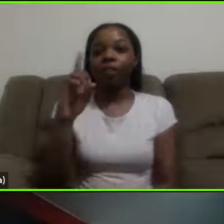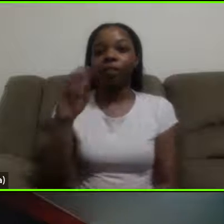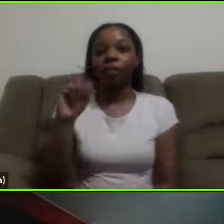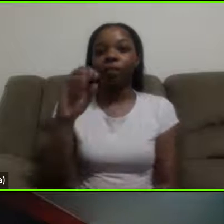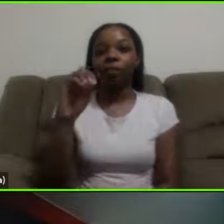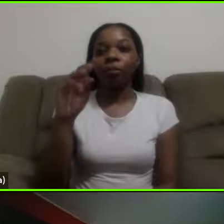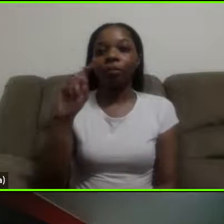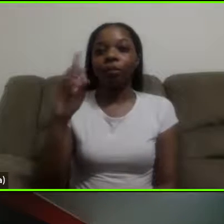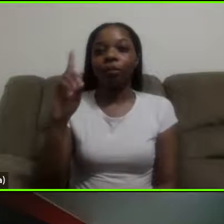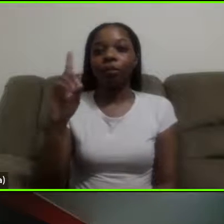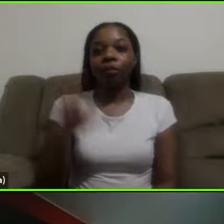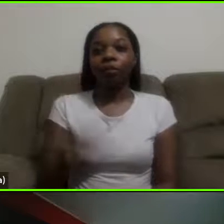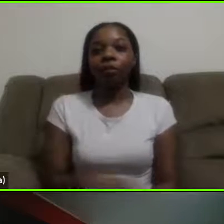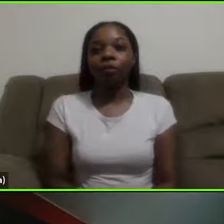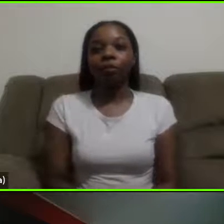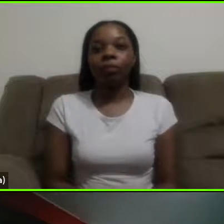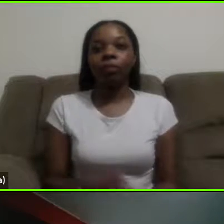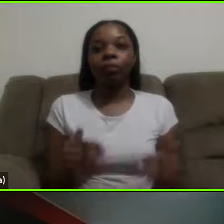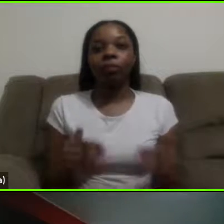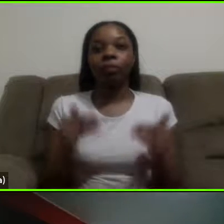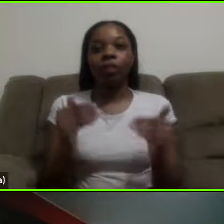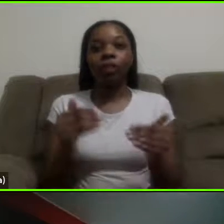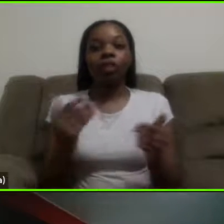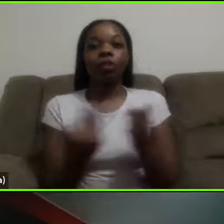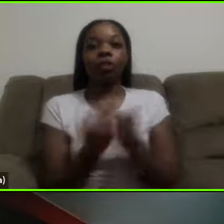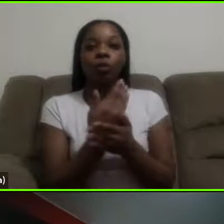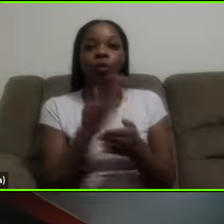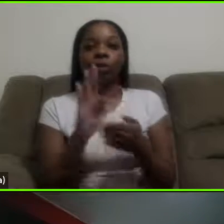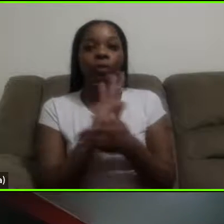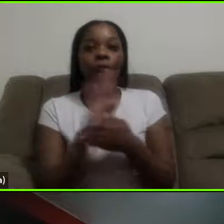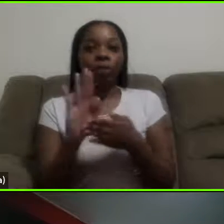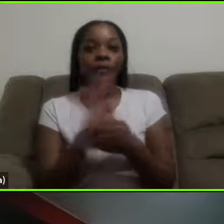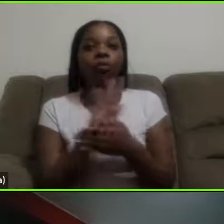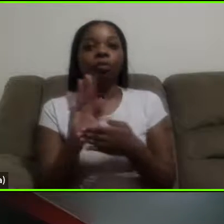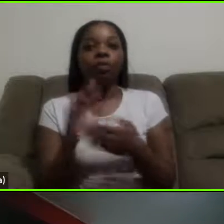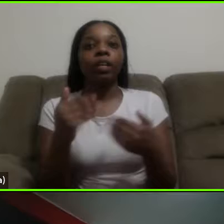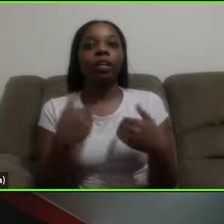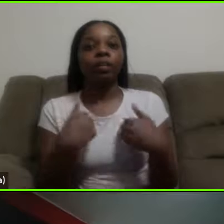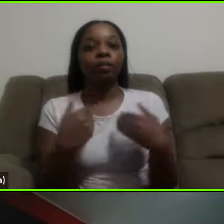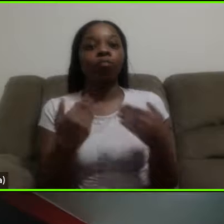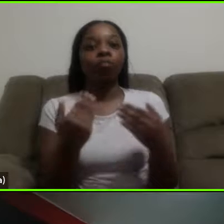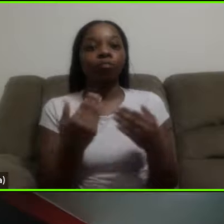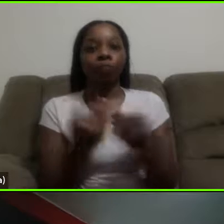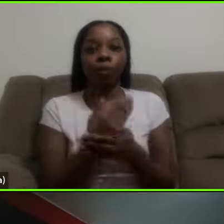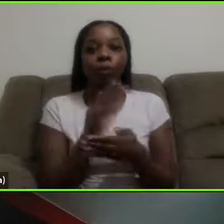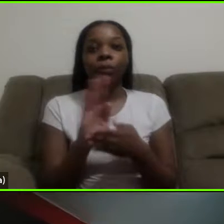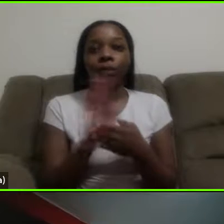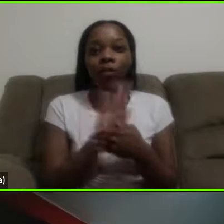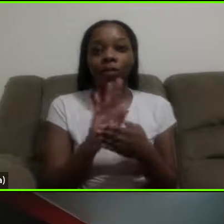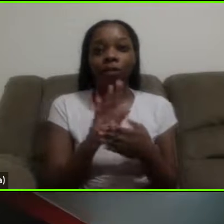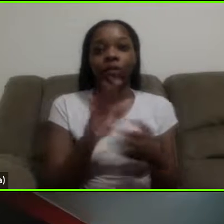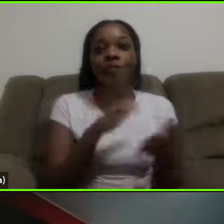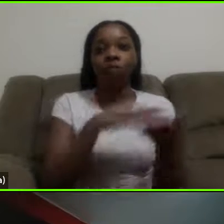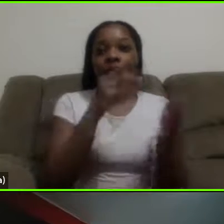Okay, so next we're going to move into new business. We do have new business for tonight. We have the student group